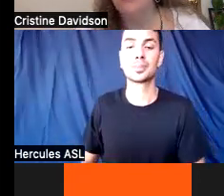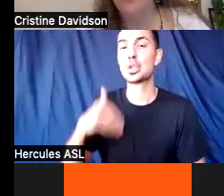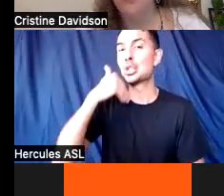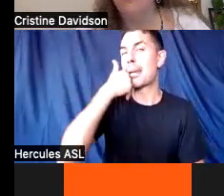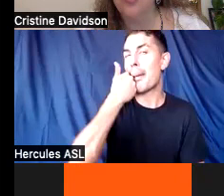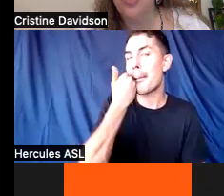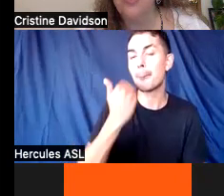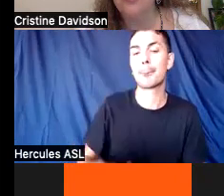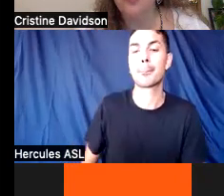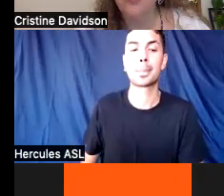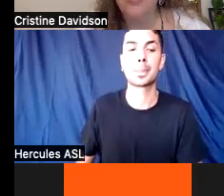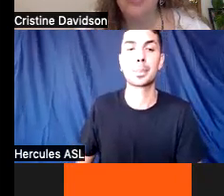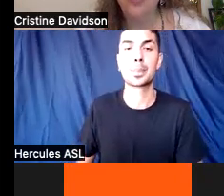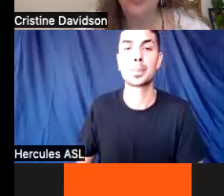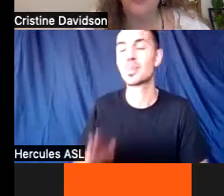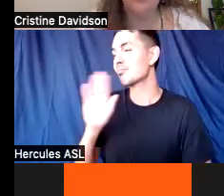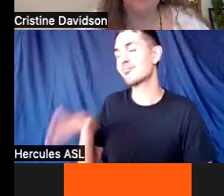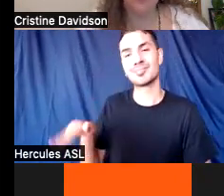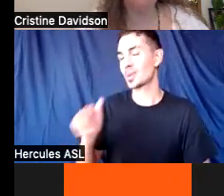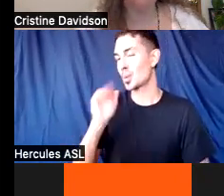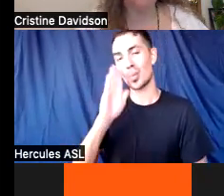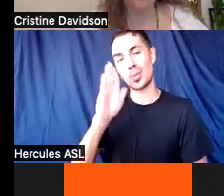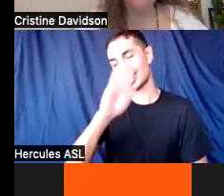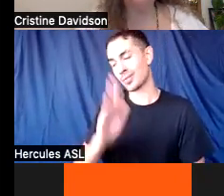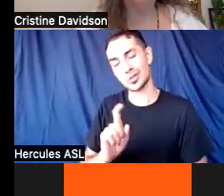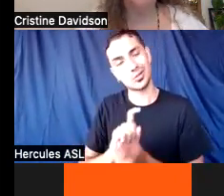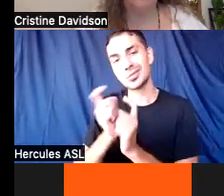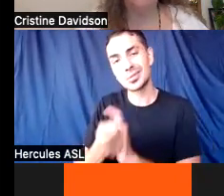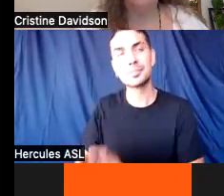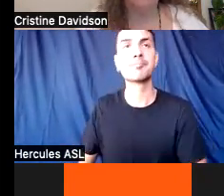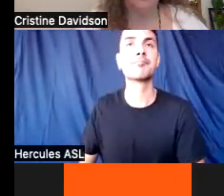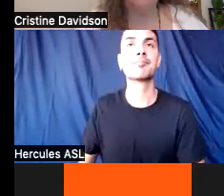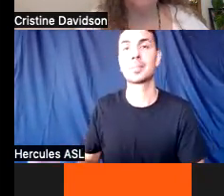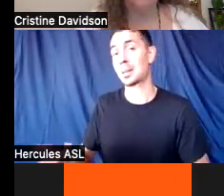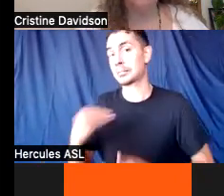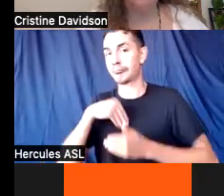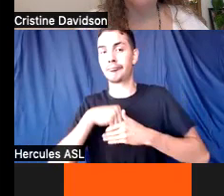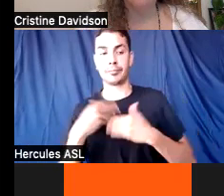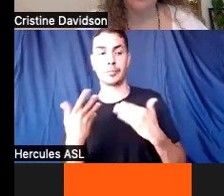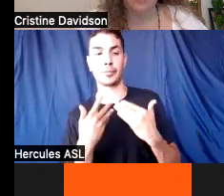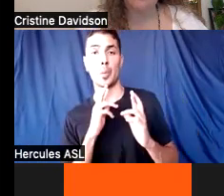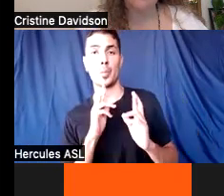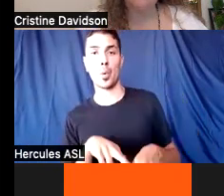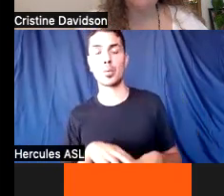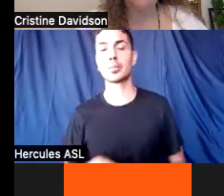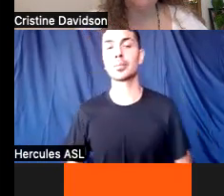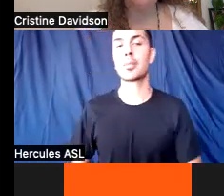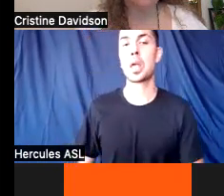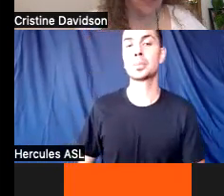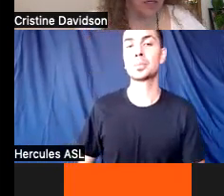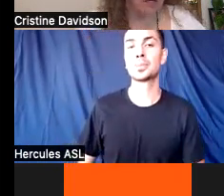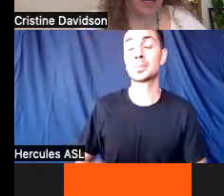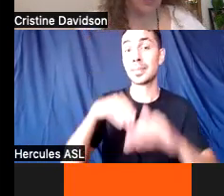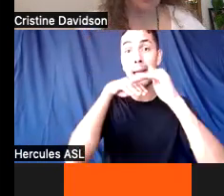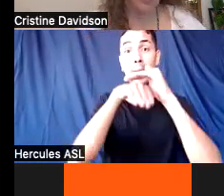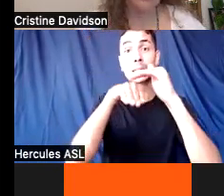making them believe it will never change, internalized fear of reporting, right? Limiting access. So